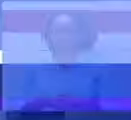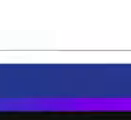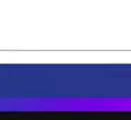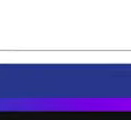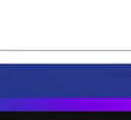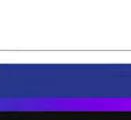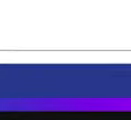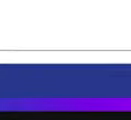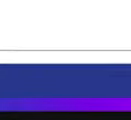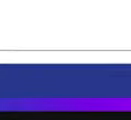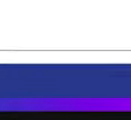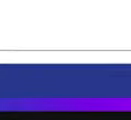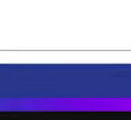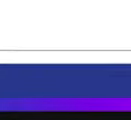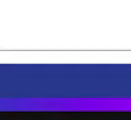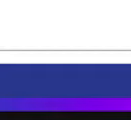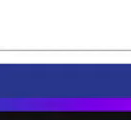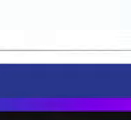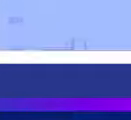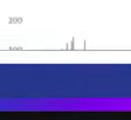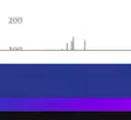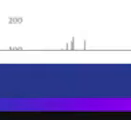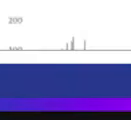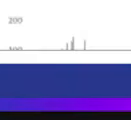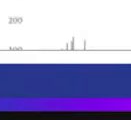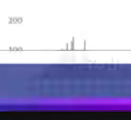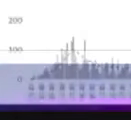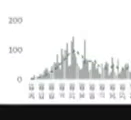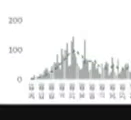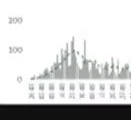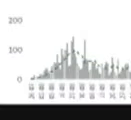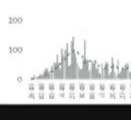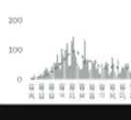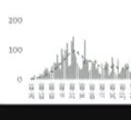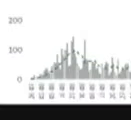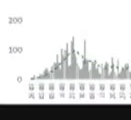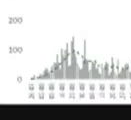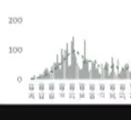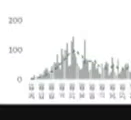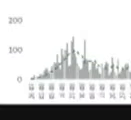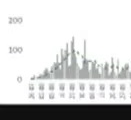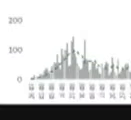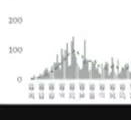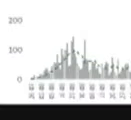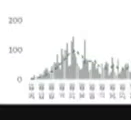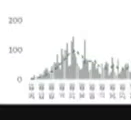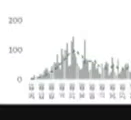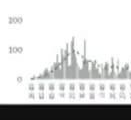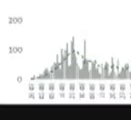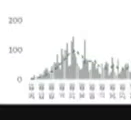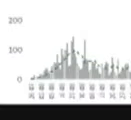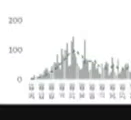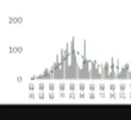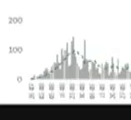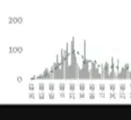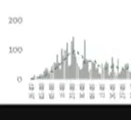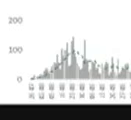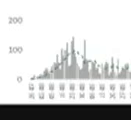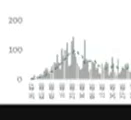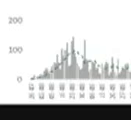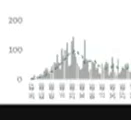September, so we've added, next slide please. So we've added another color to the very right-hand side of the screen, maybe not so